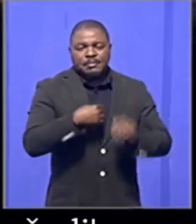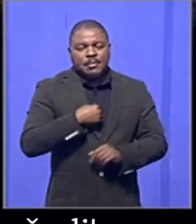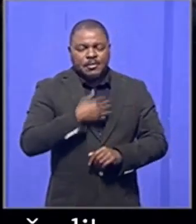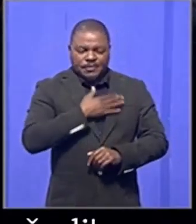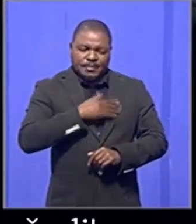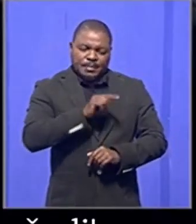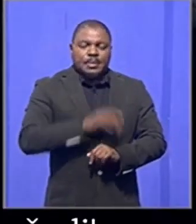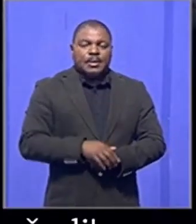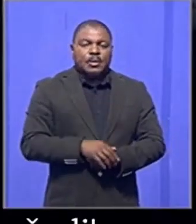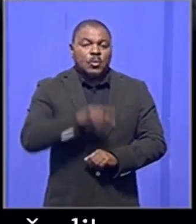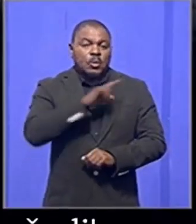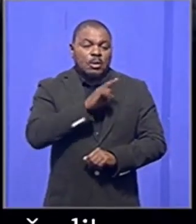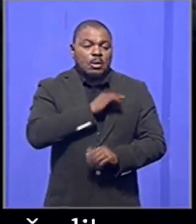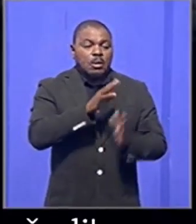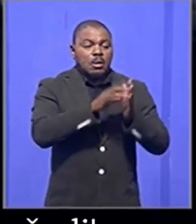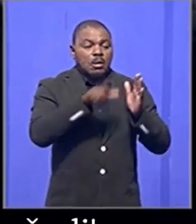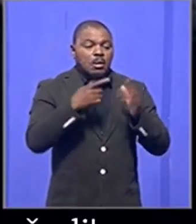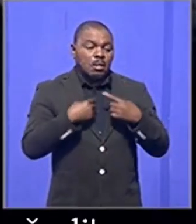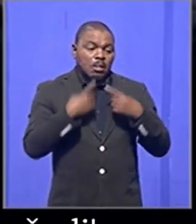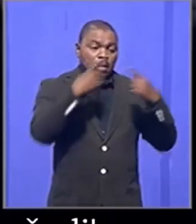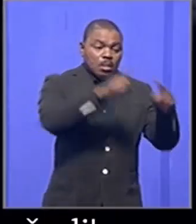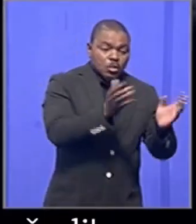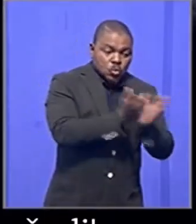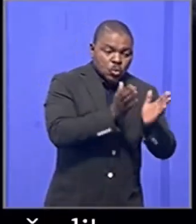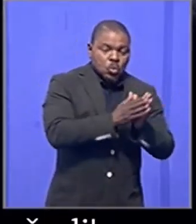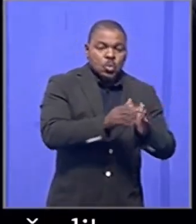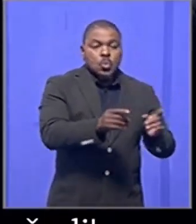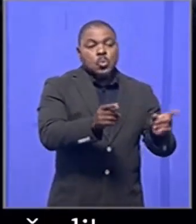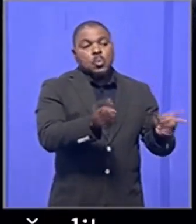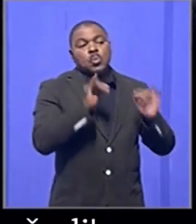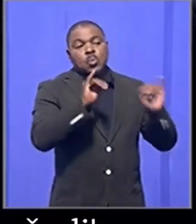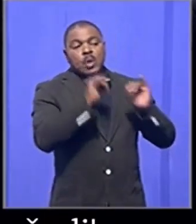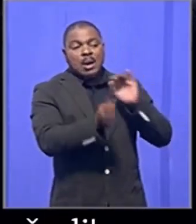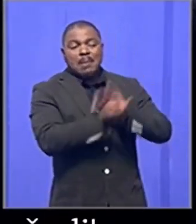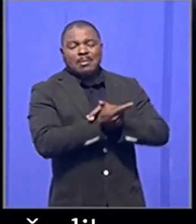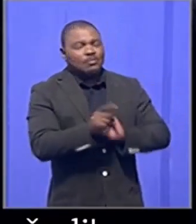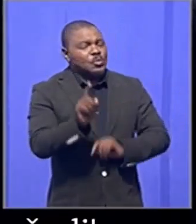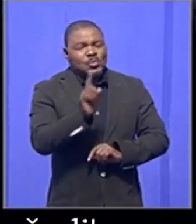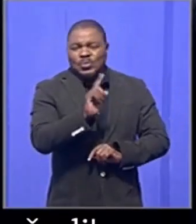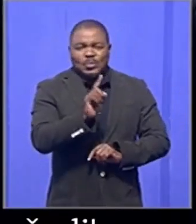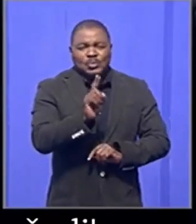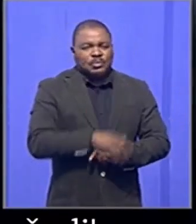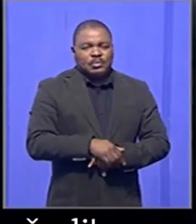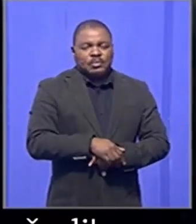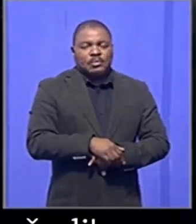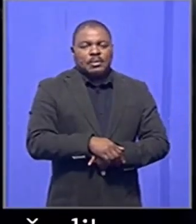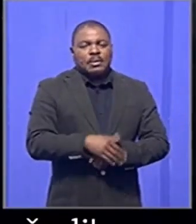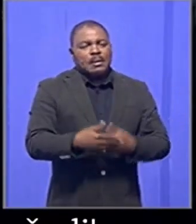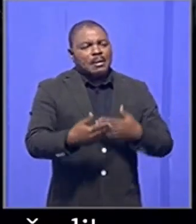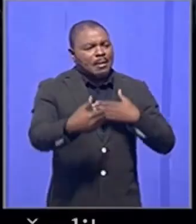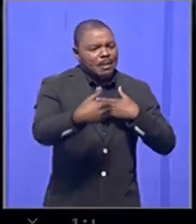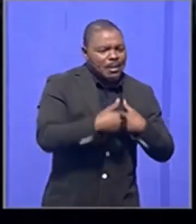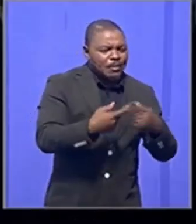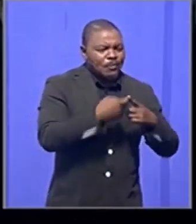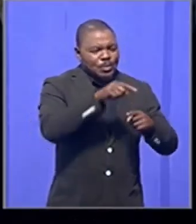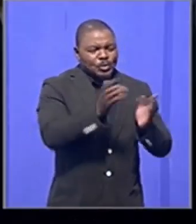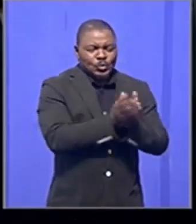when learners are going to school, they should not be in danger of being harmed on their way to